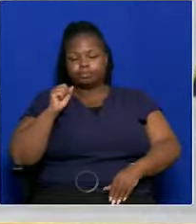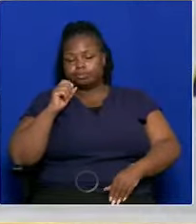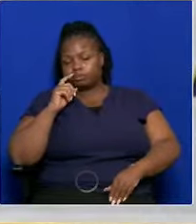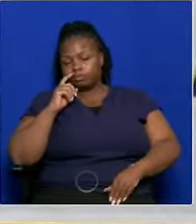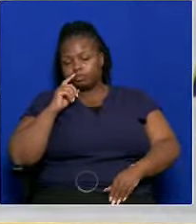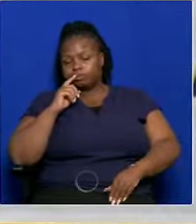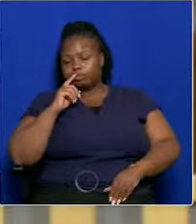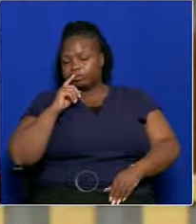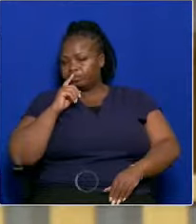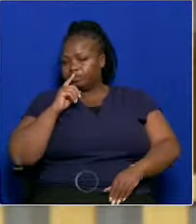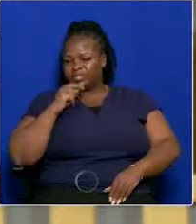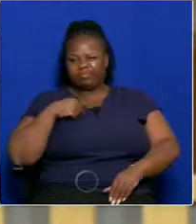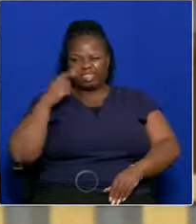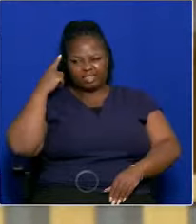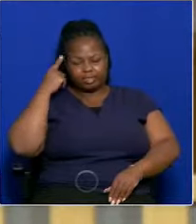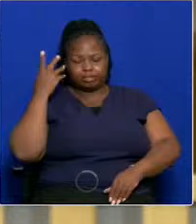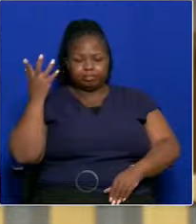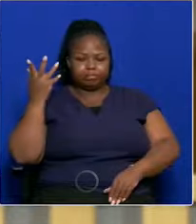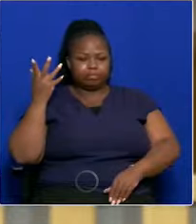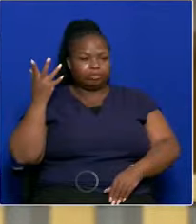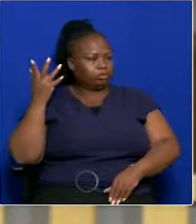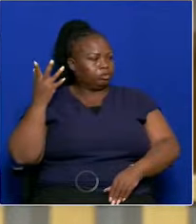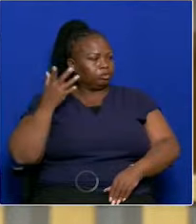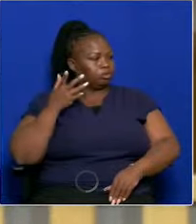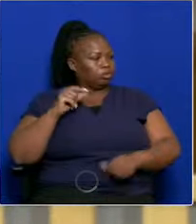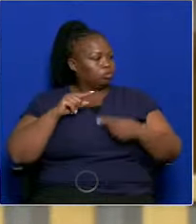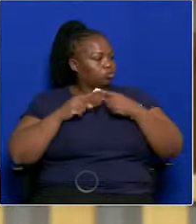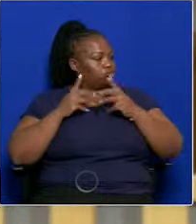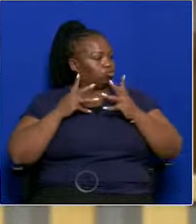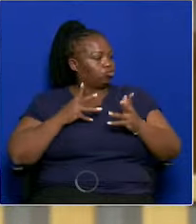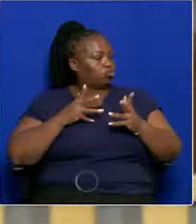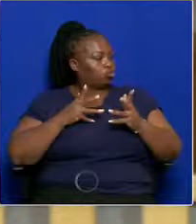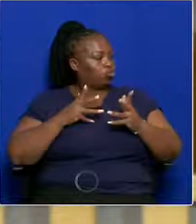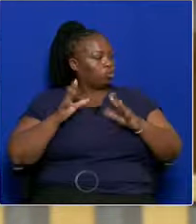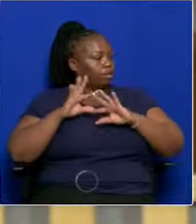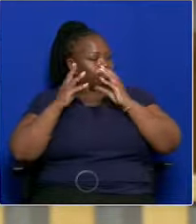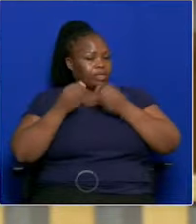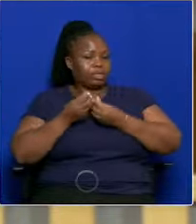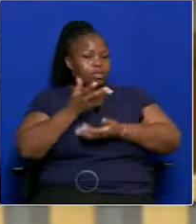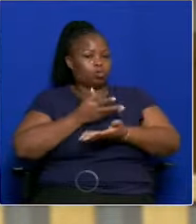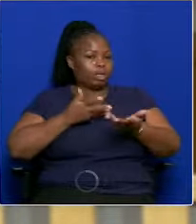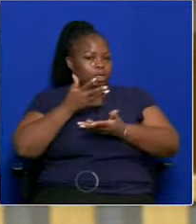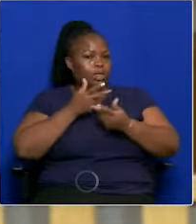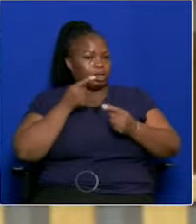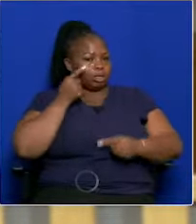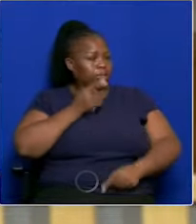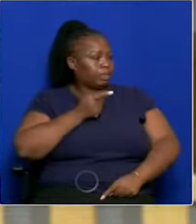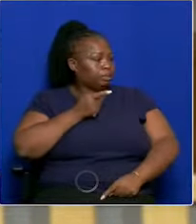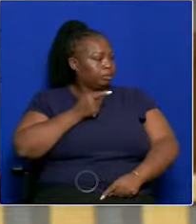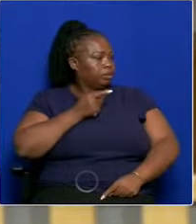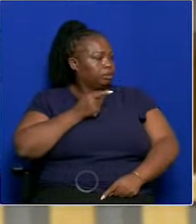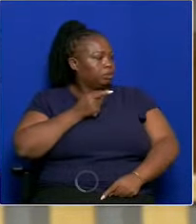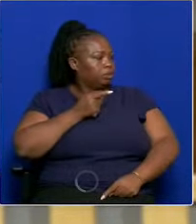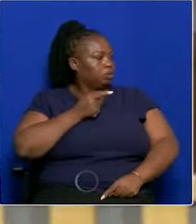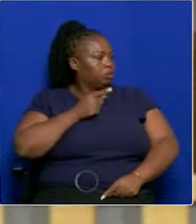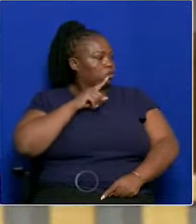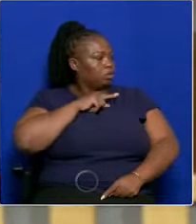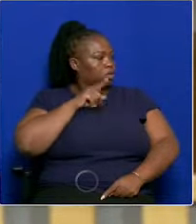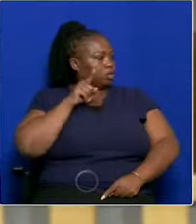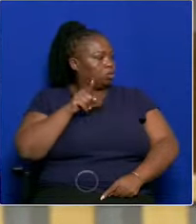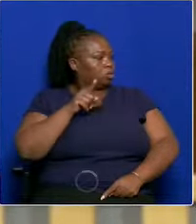the point of what is being engaged with you about, that you've described